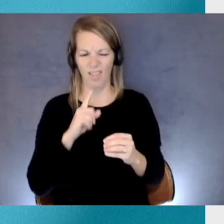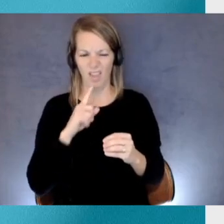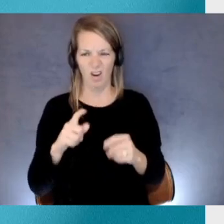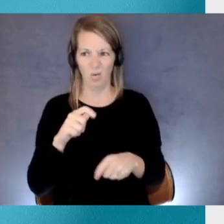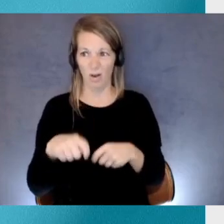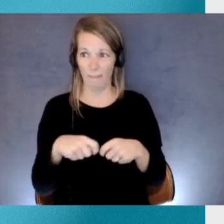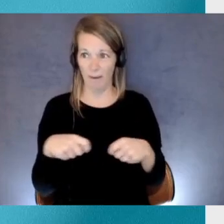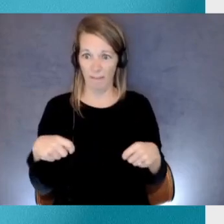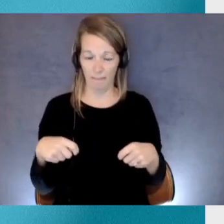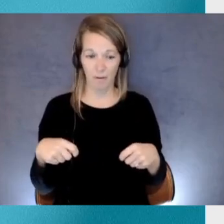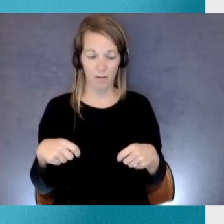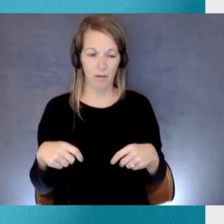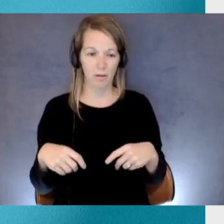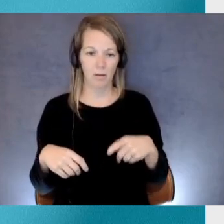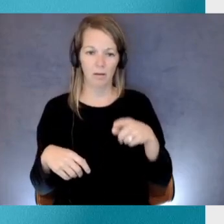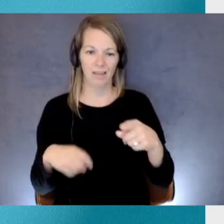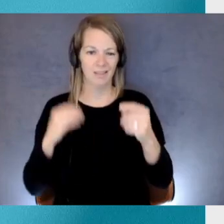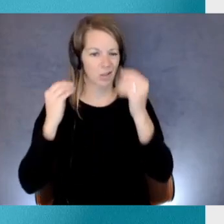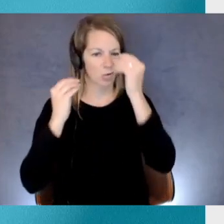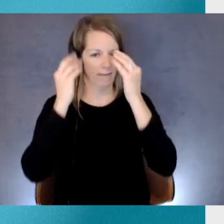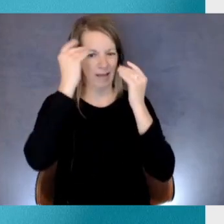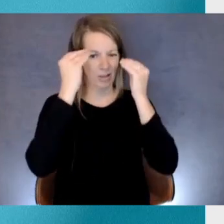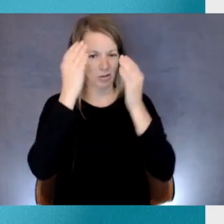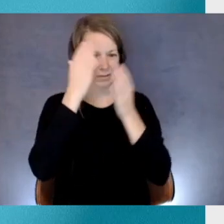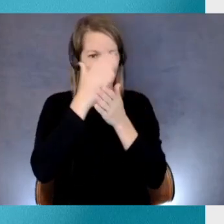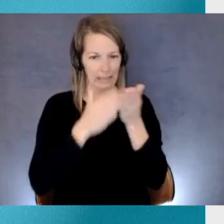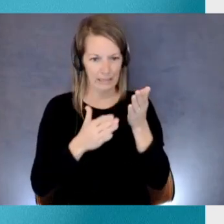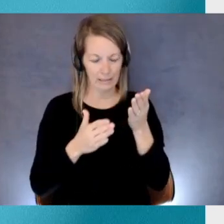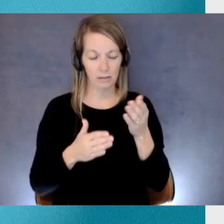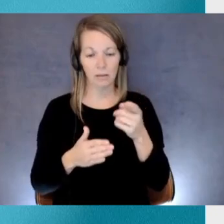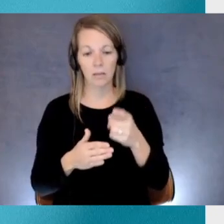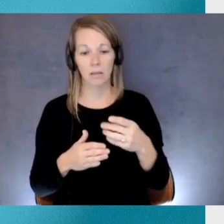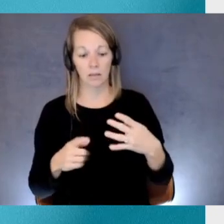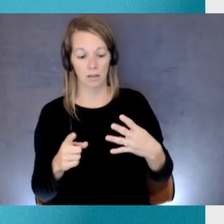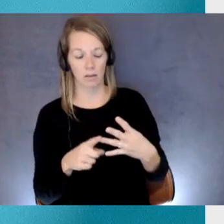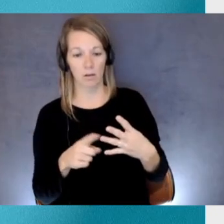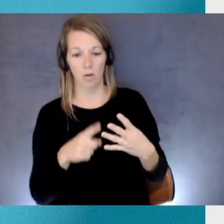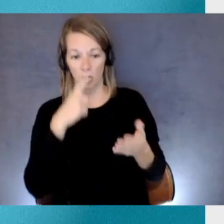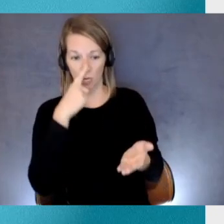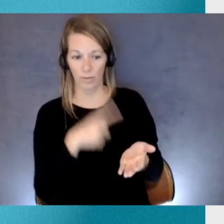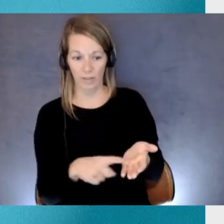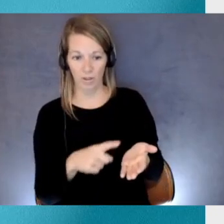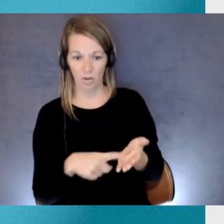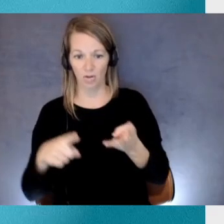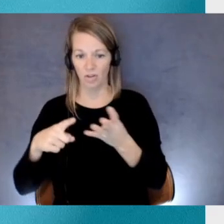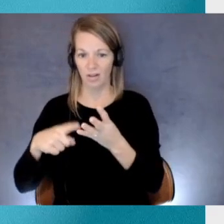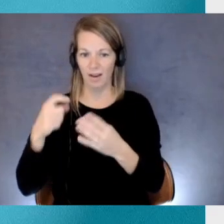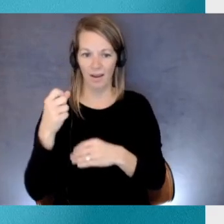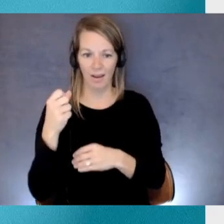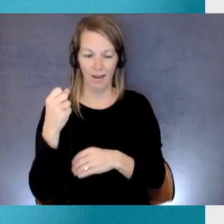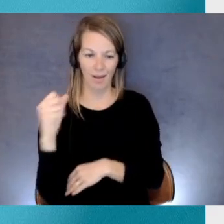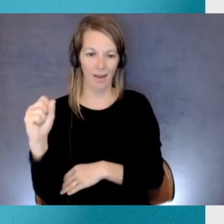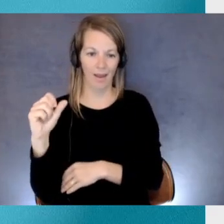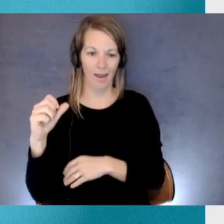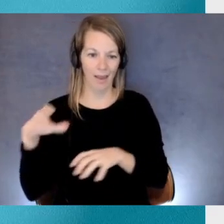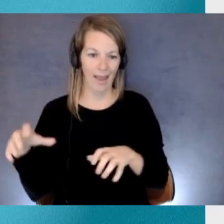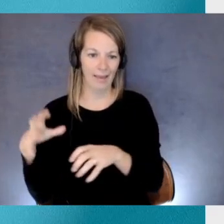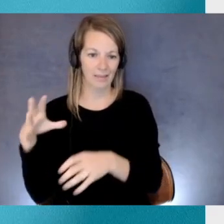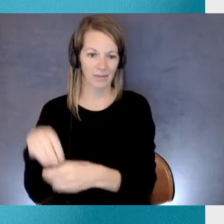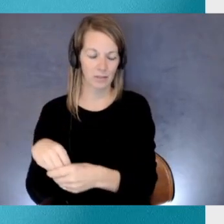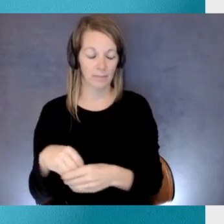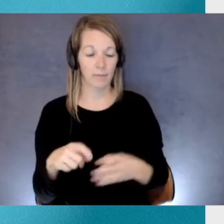that so? That's the reflection piece. I wanted to share that. Research and activism. These are going to be quick. So comics are being used in research